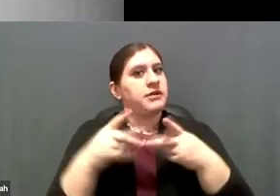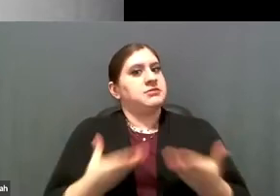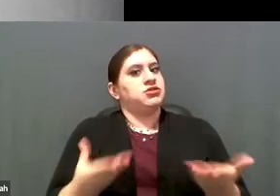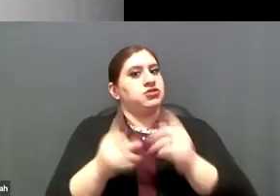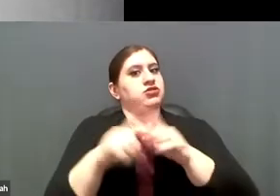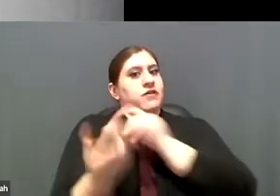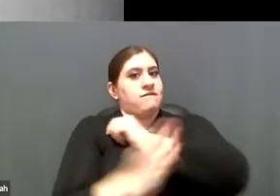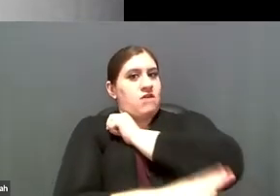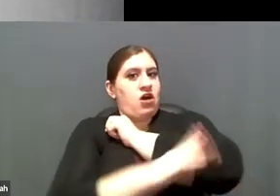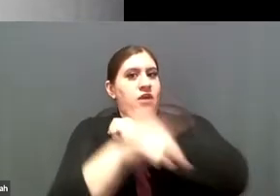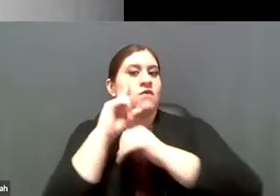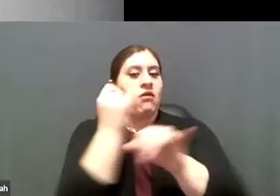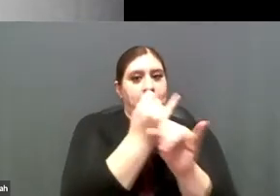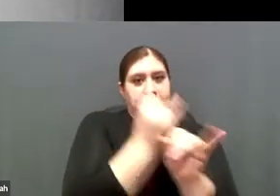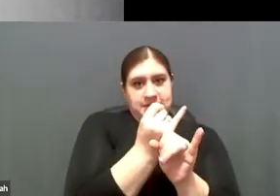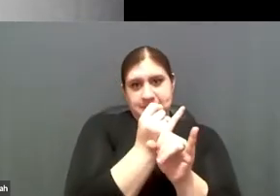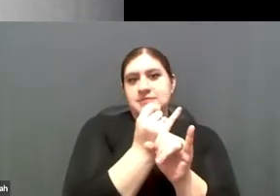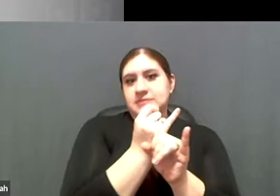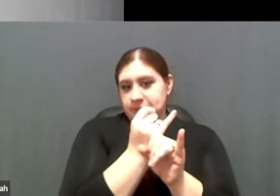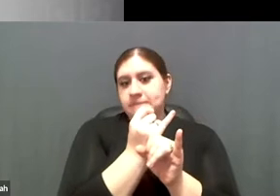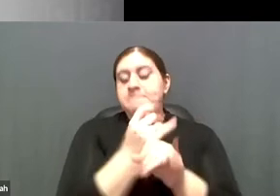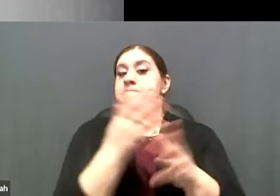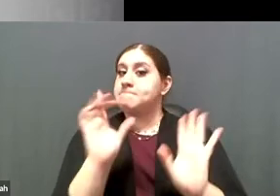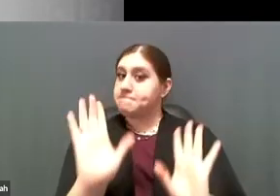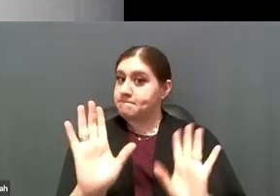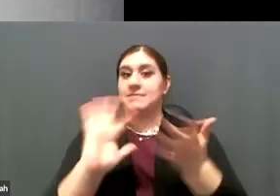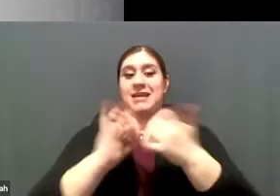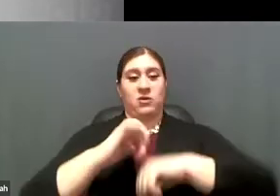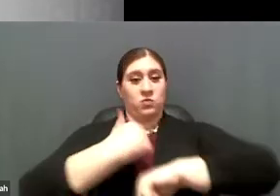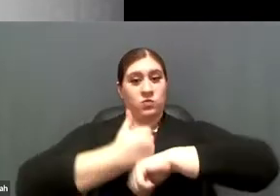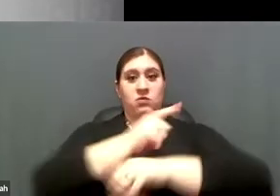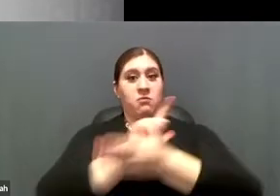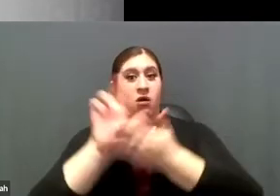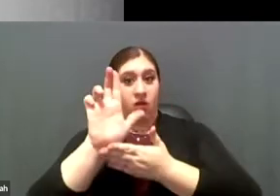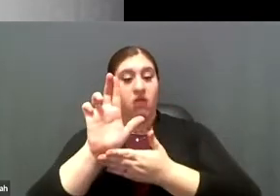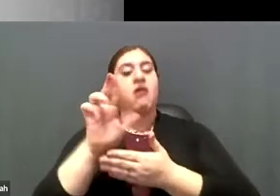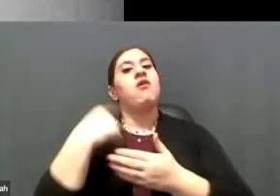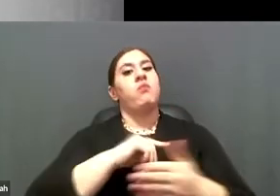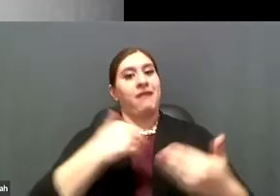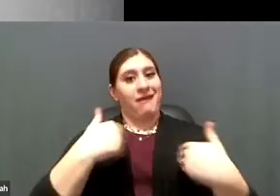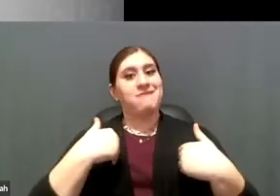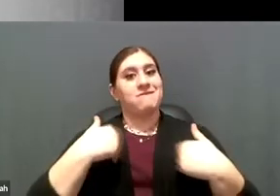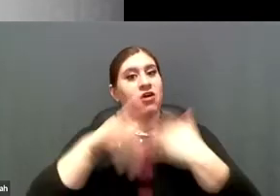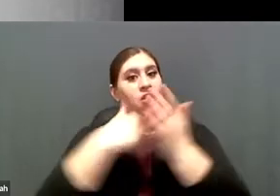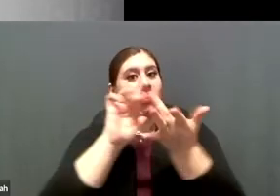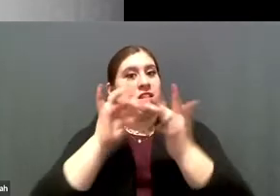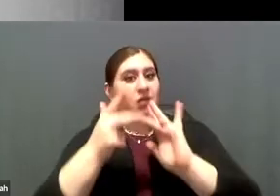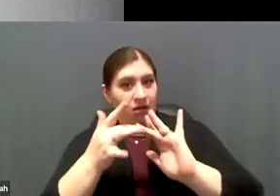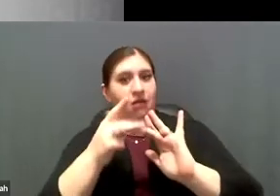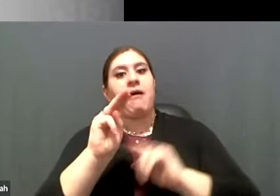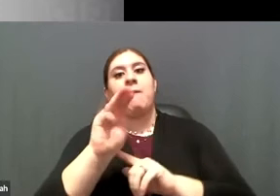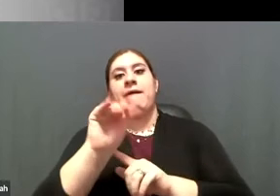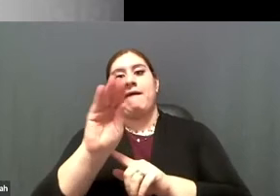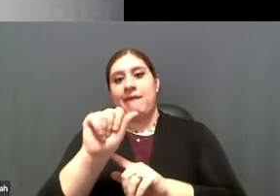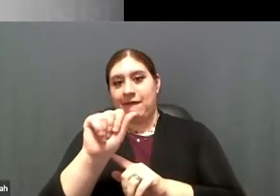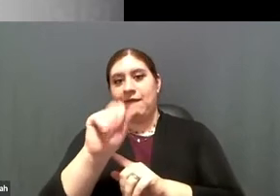fall for the on-campus. Now, the way it sets up, Lamar University, we do have an all-online MPA program,